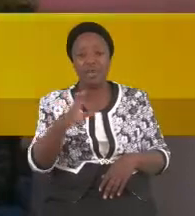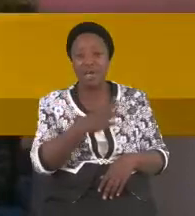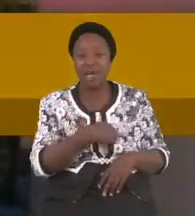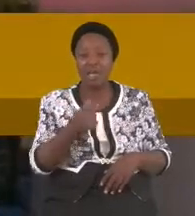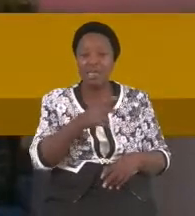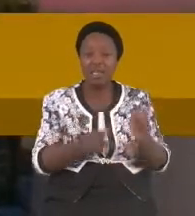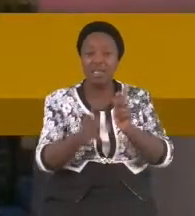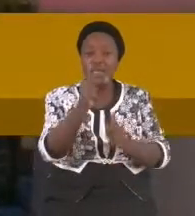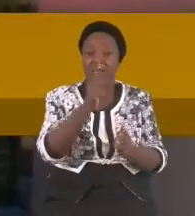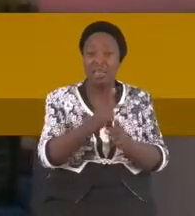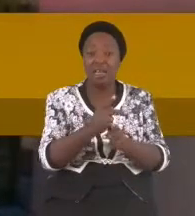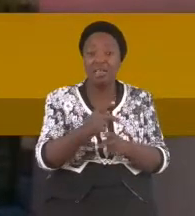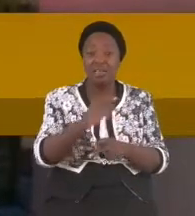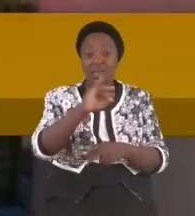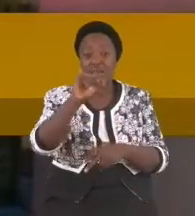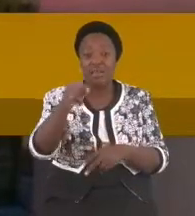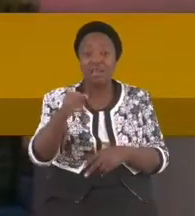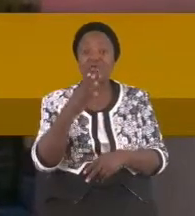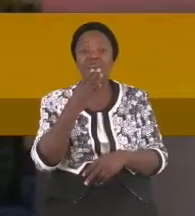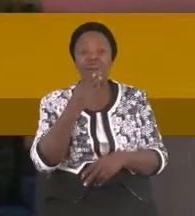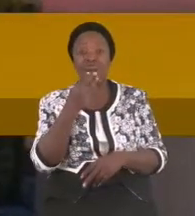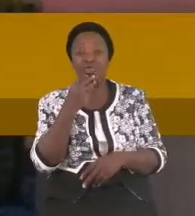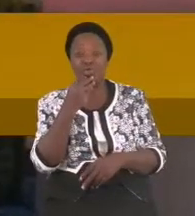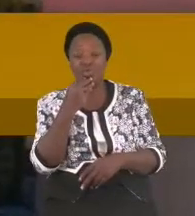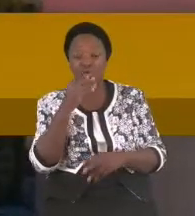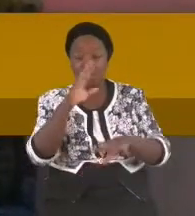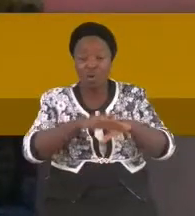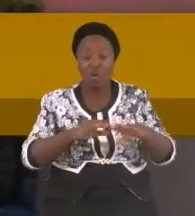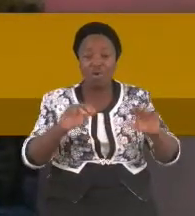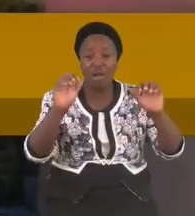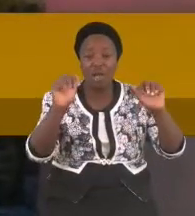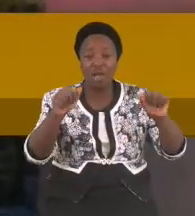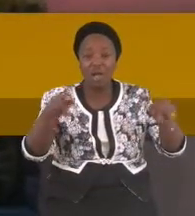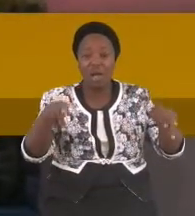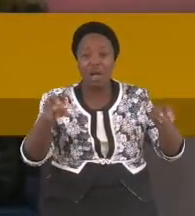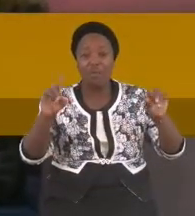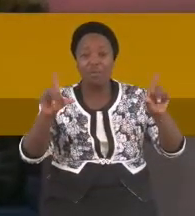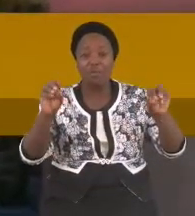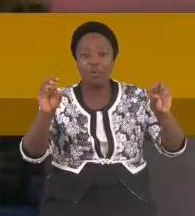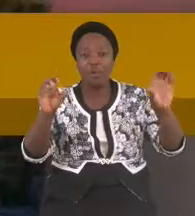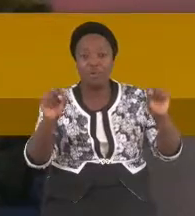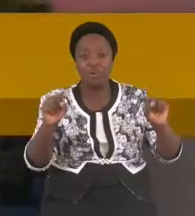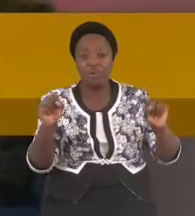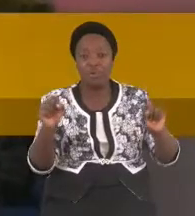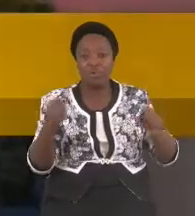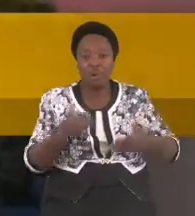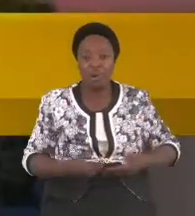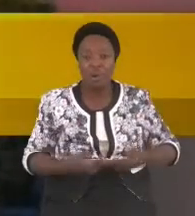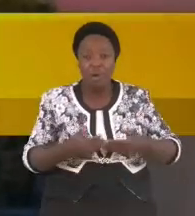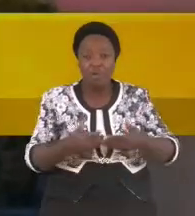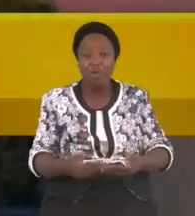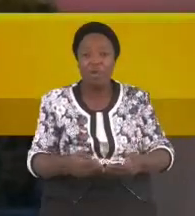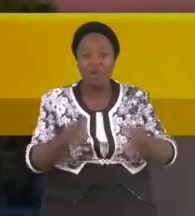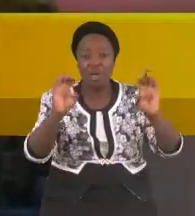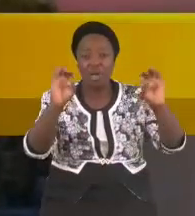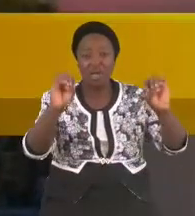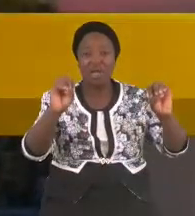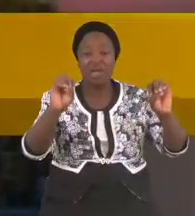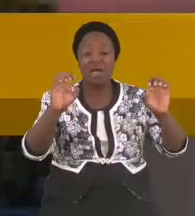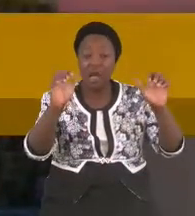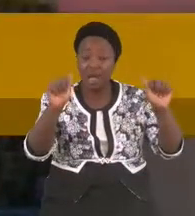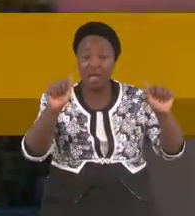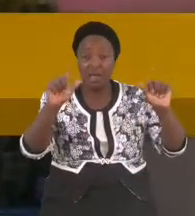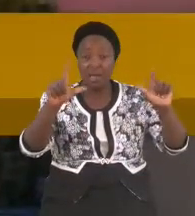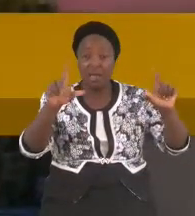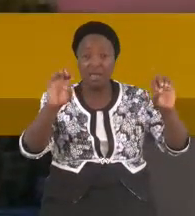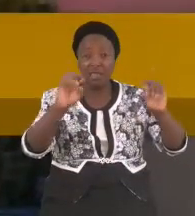Jew named Apollos, born at Alexandria, an eloquent man, and mighty in